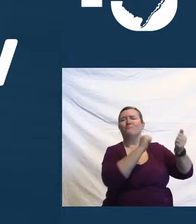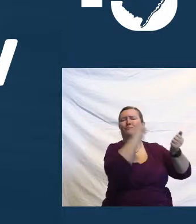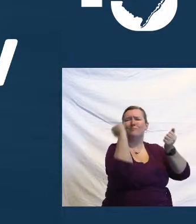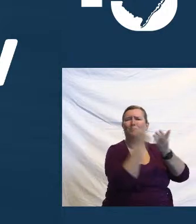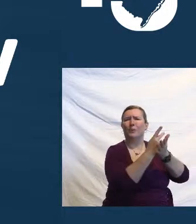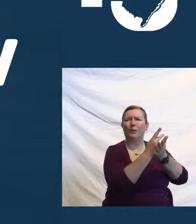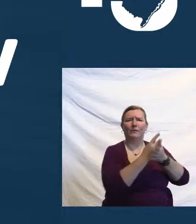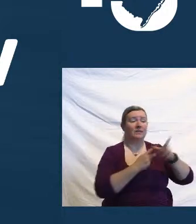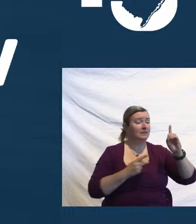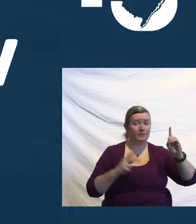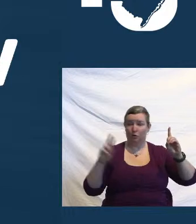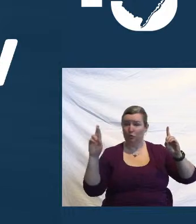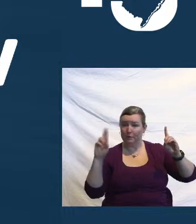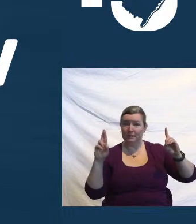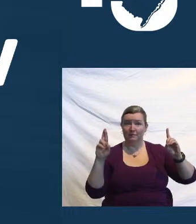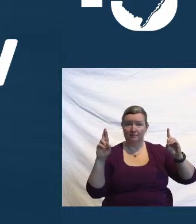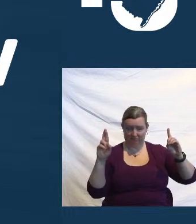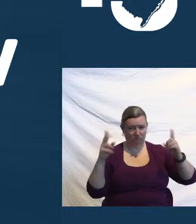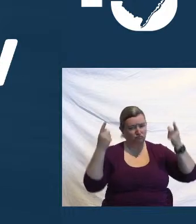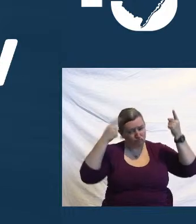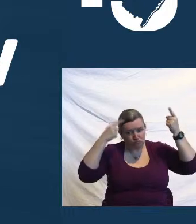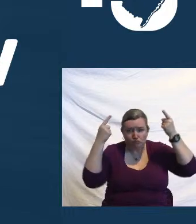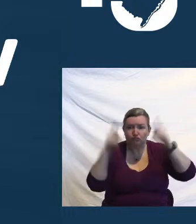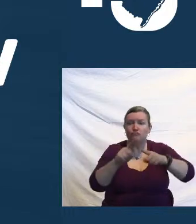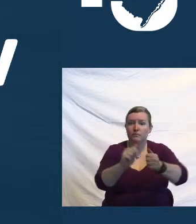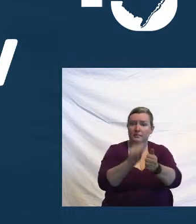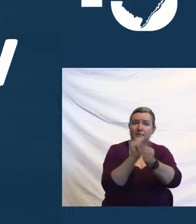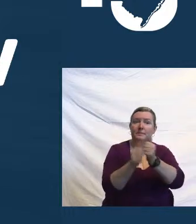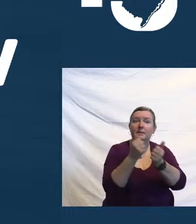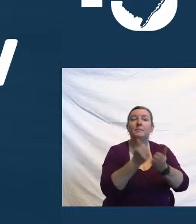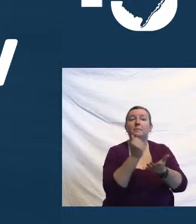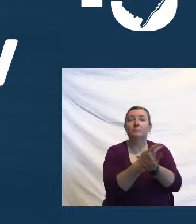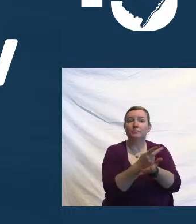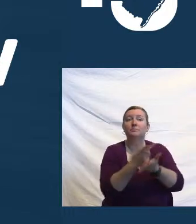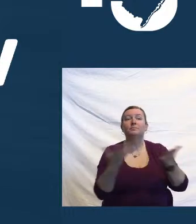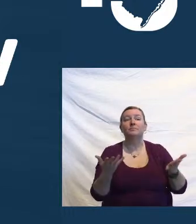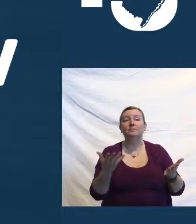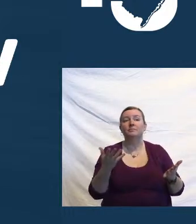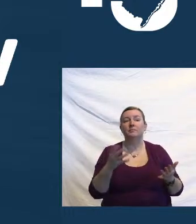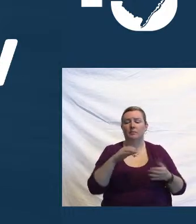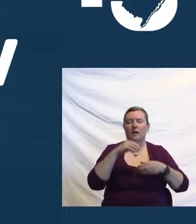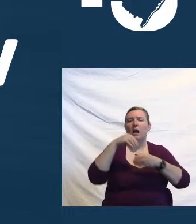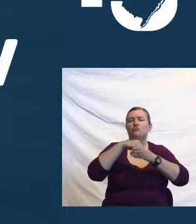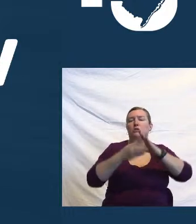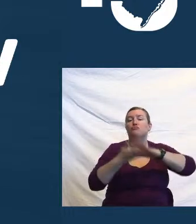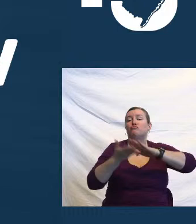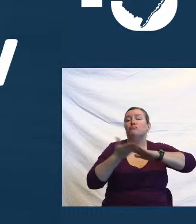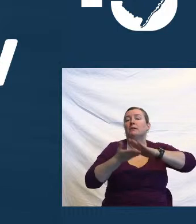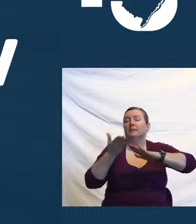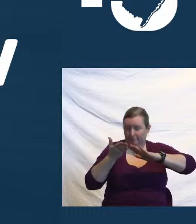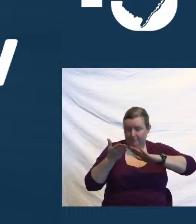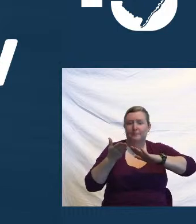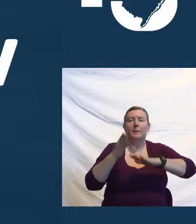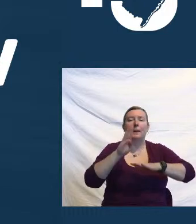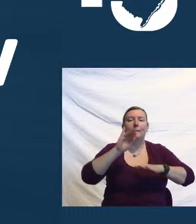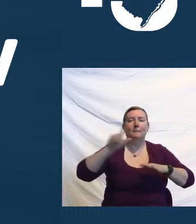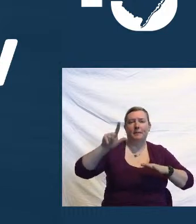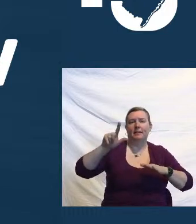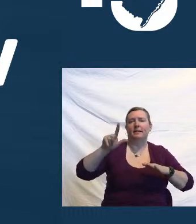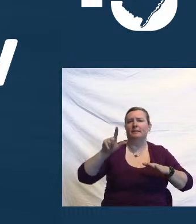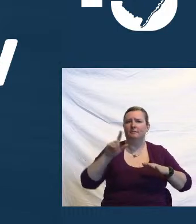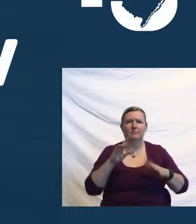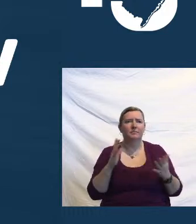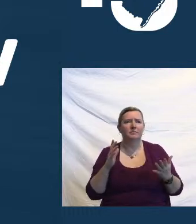night. For New Jersey, this bill can be summed up in two words: game changer. First and foremost,